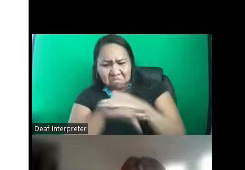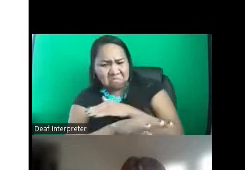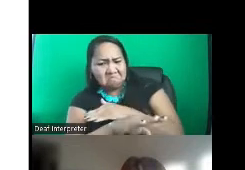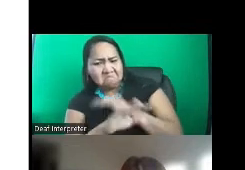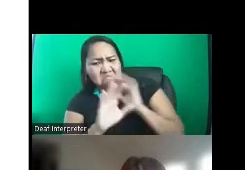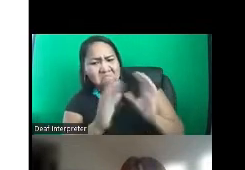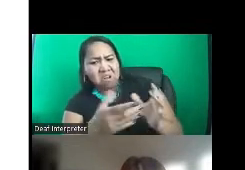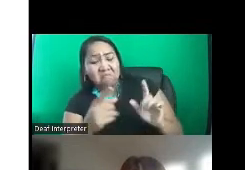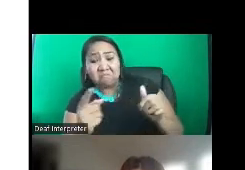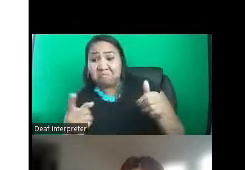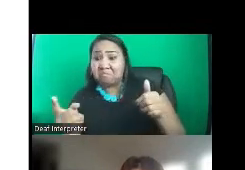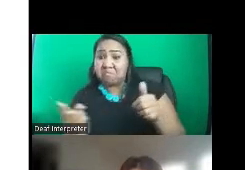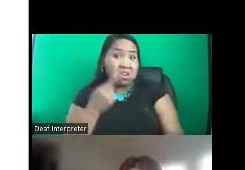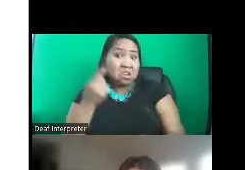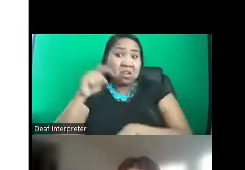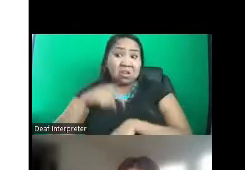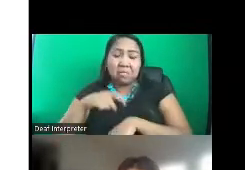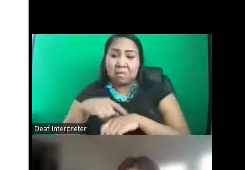school. And